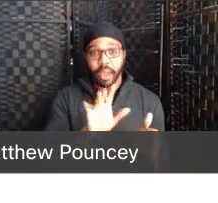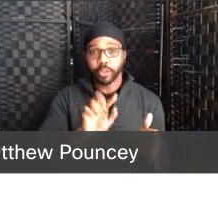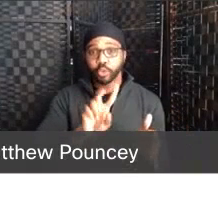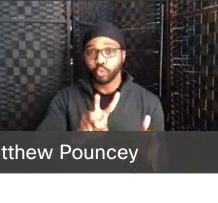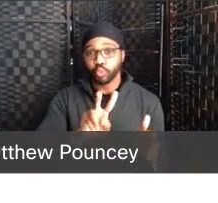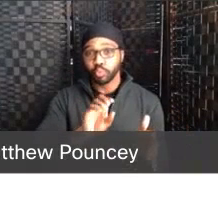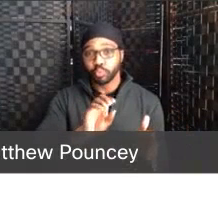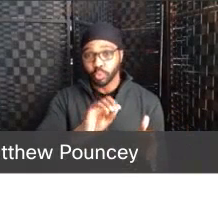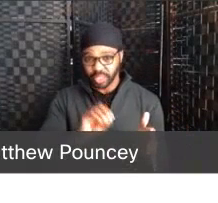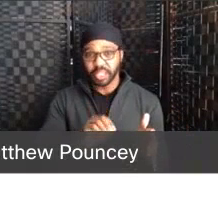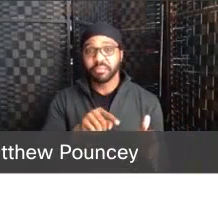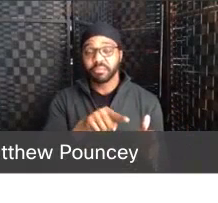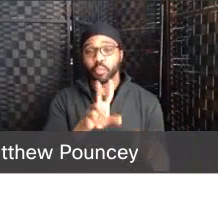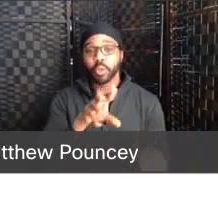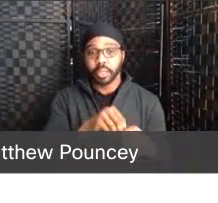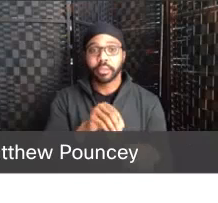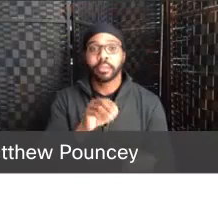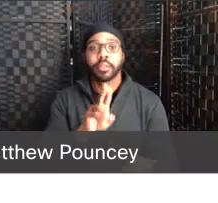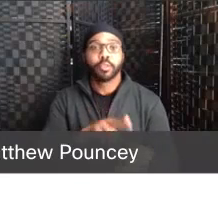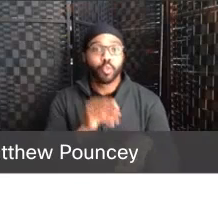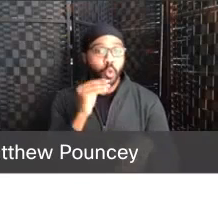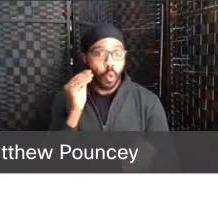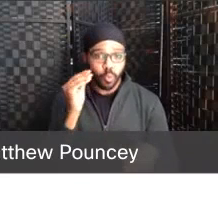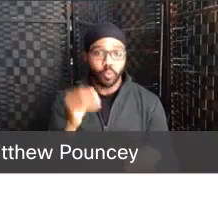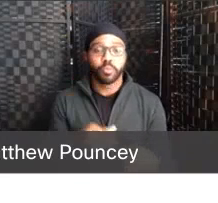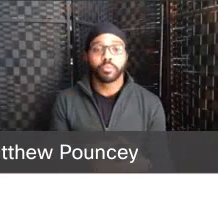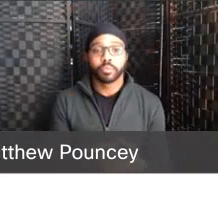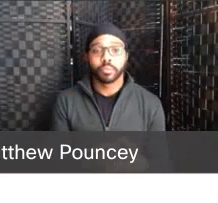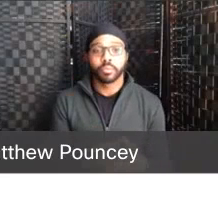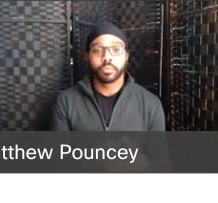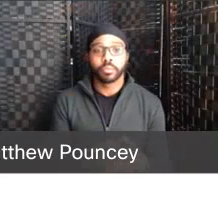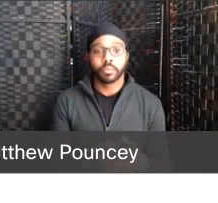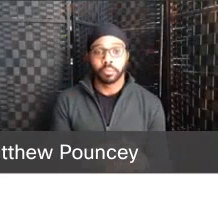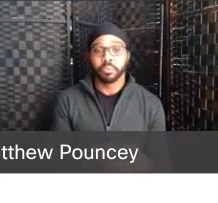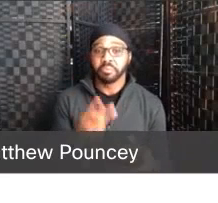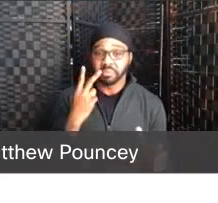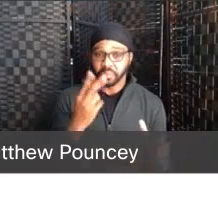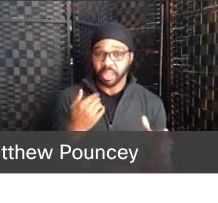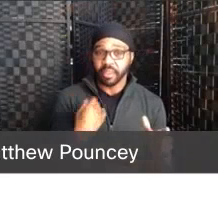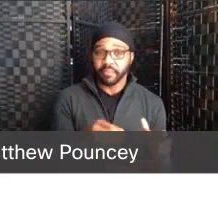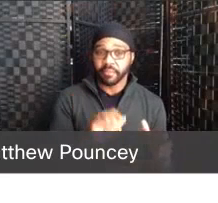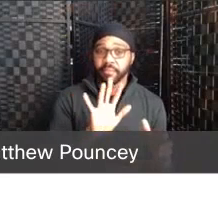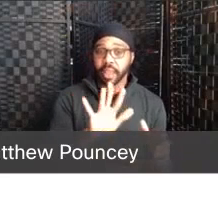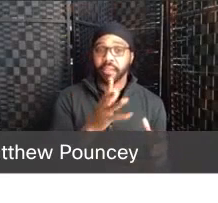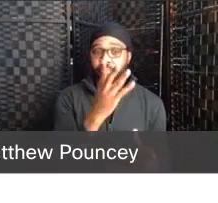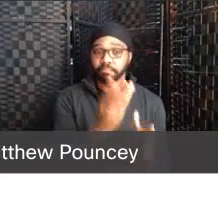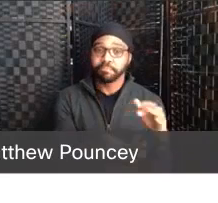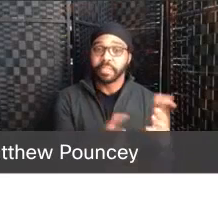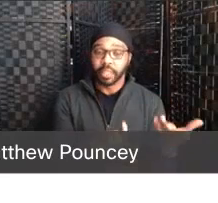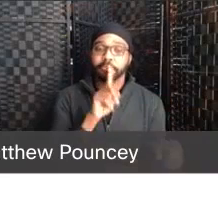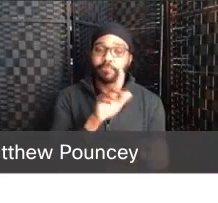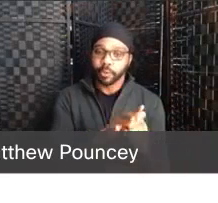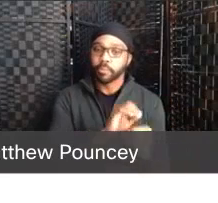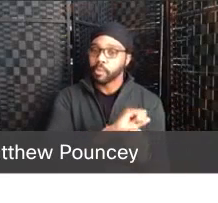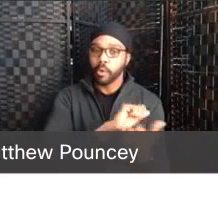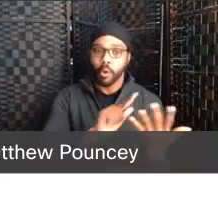natural homes, where there have been 5 deaths. All were confirmed as